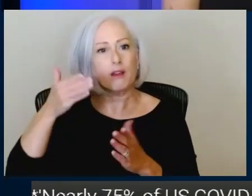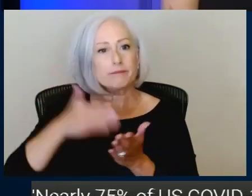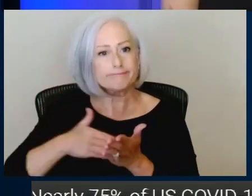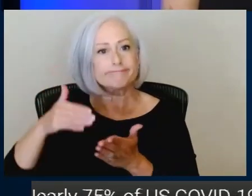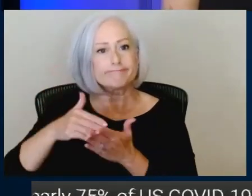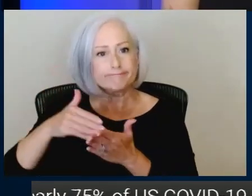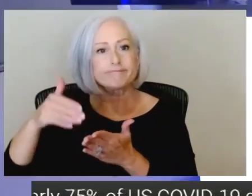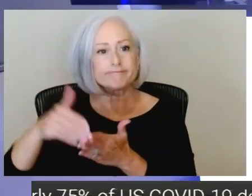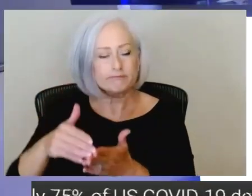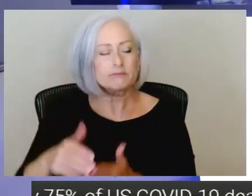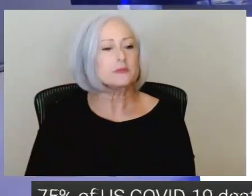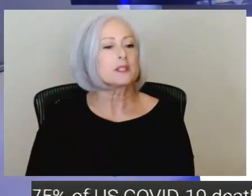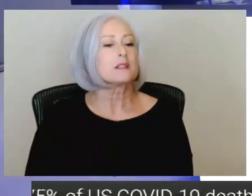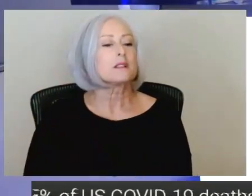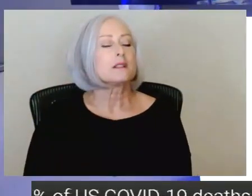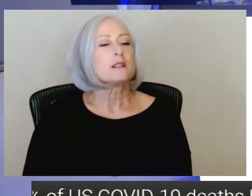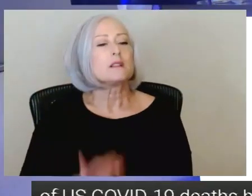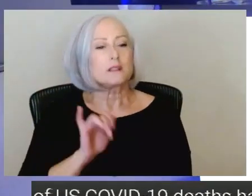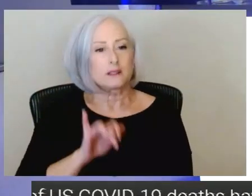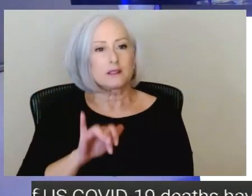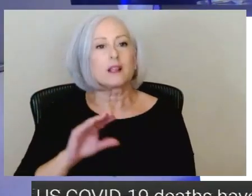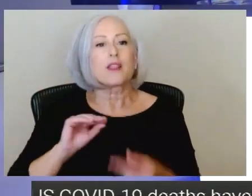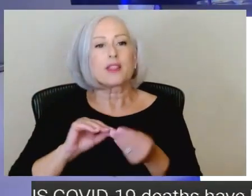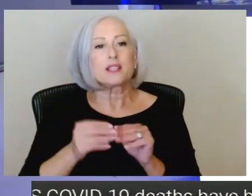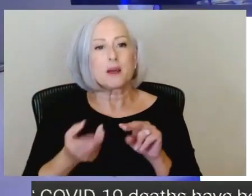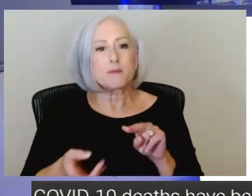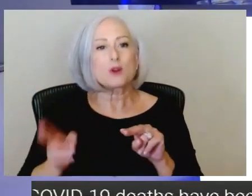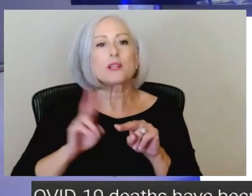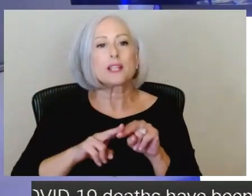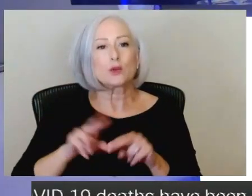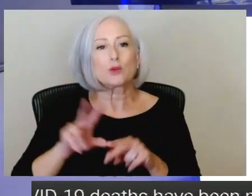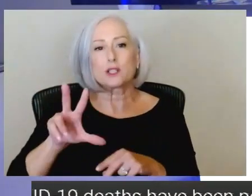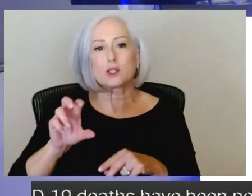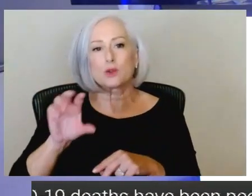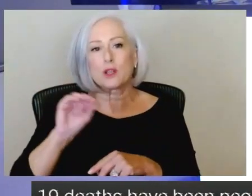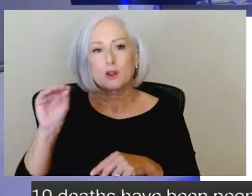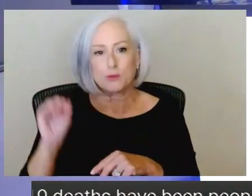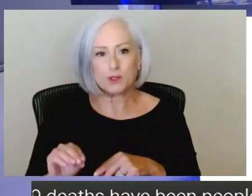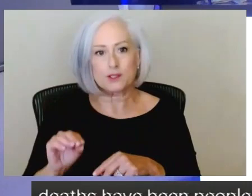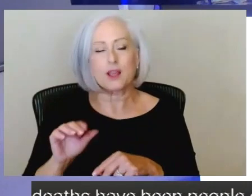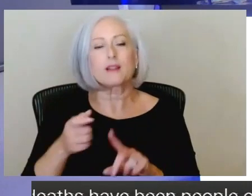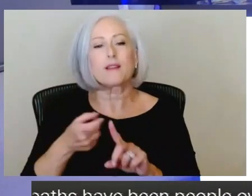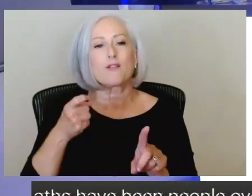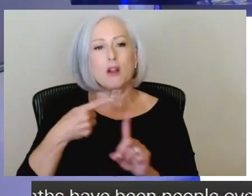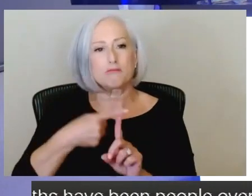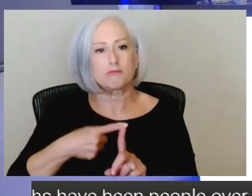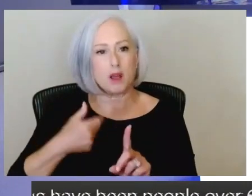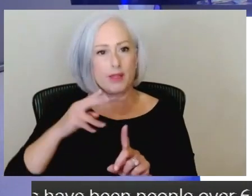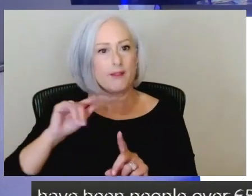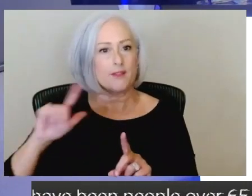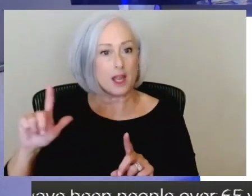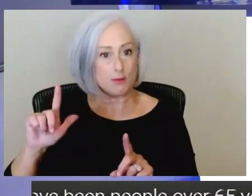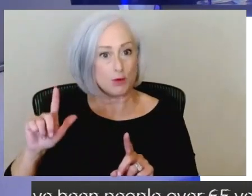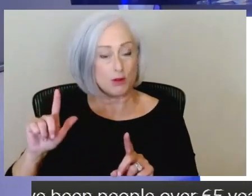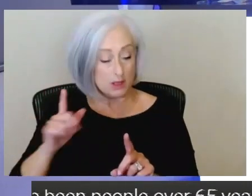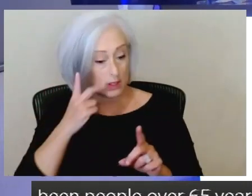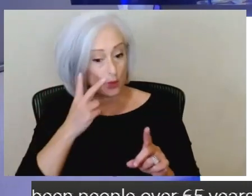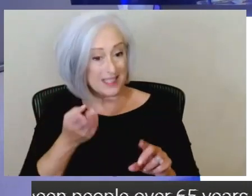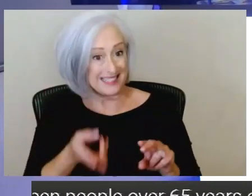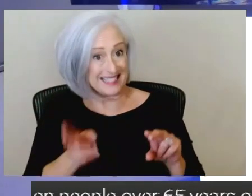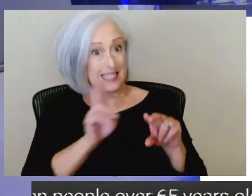The numbers across the country are up about 300% since early April, so it's been a significant rise. To Hawk's point, we're not seeing the rise in hospitalizations